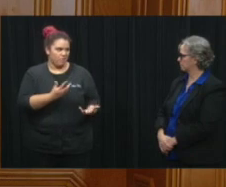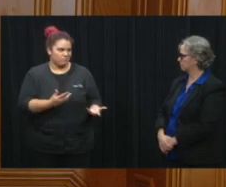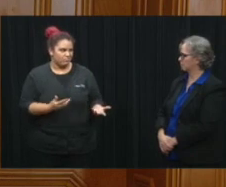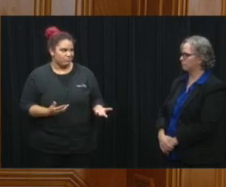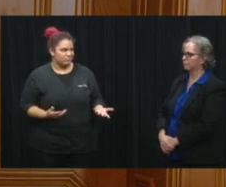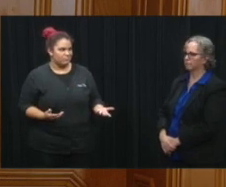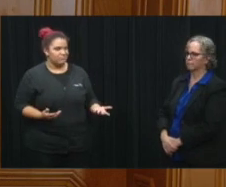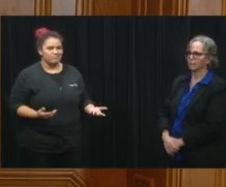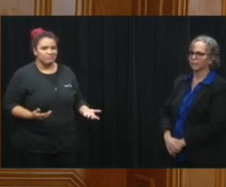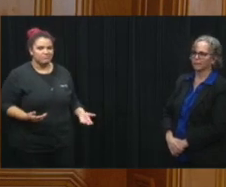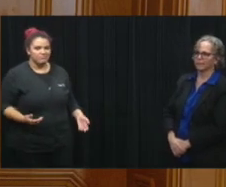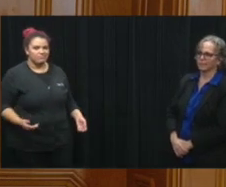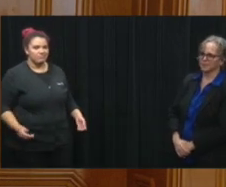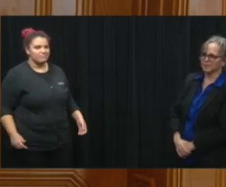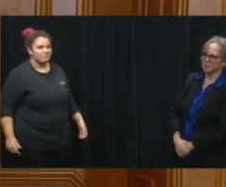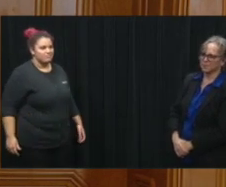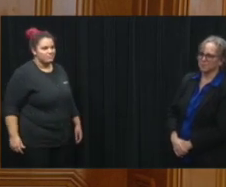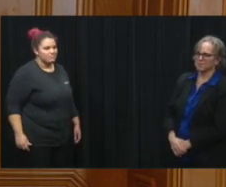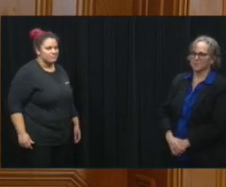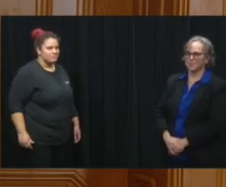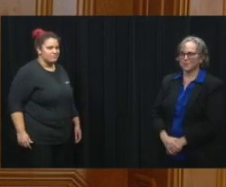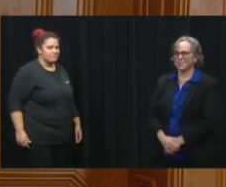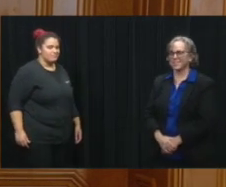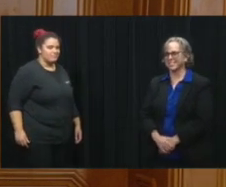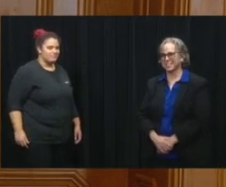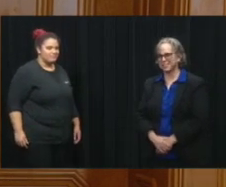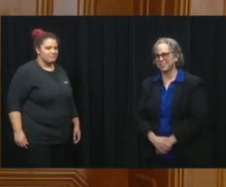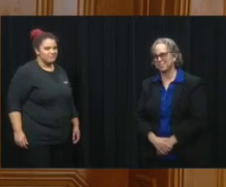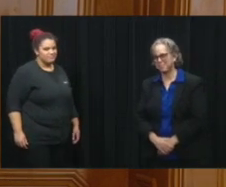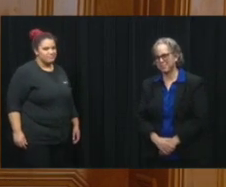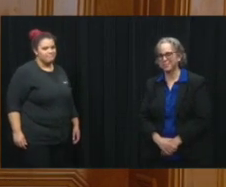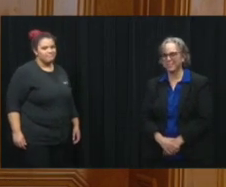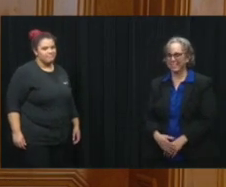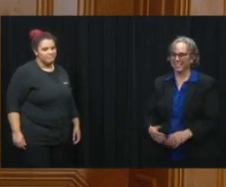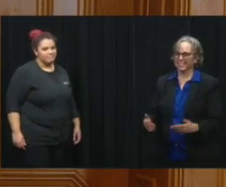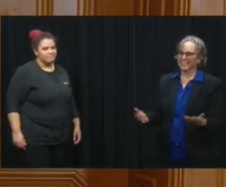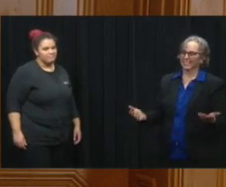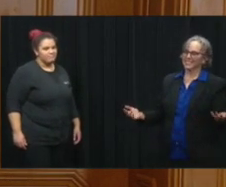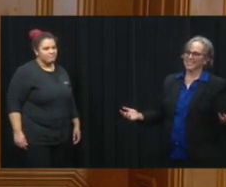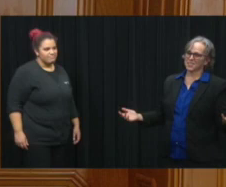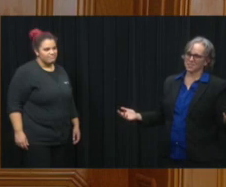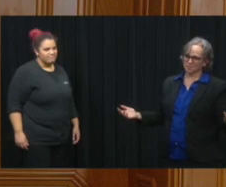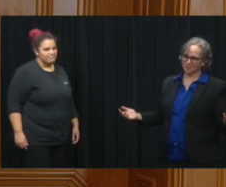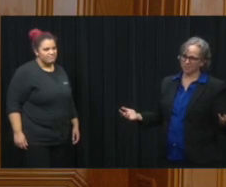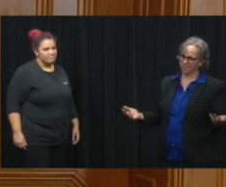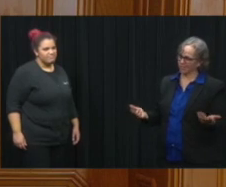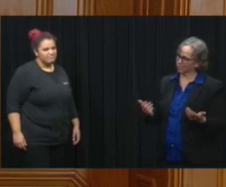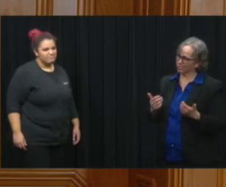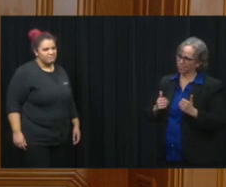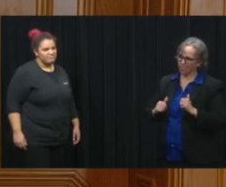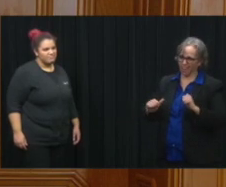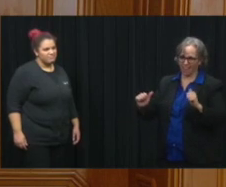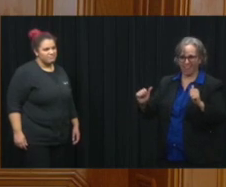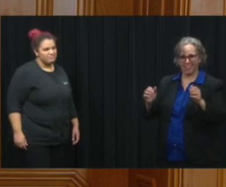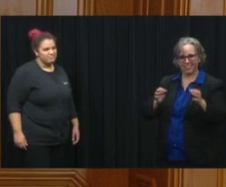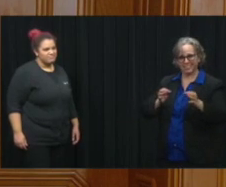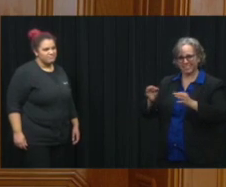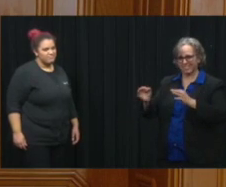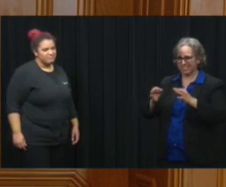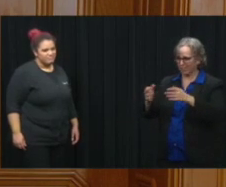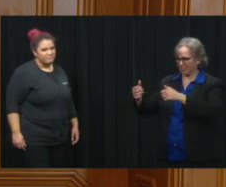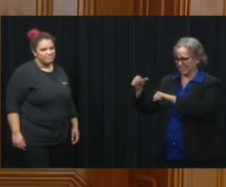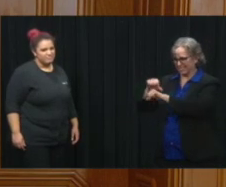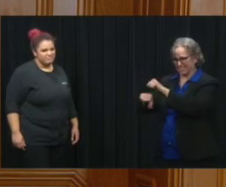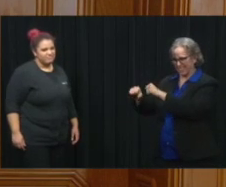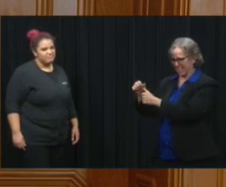Well, throughout this, we have tried to describe what the best science tells us. We